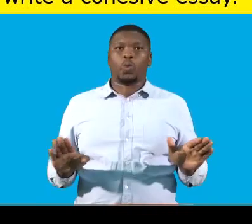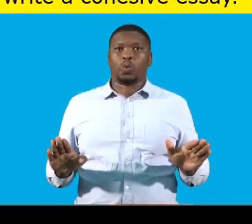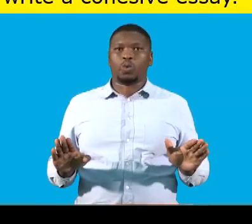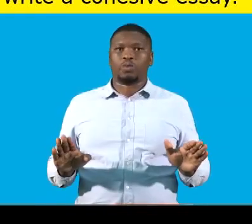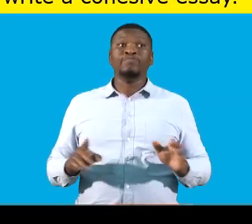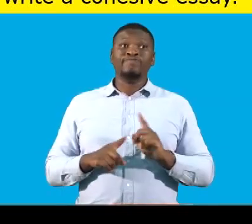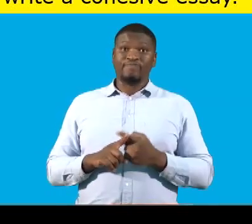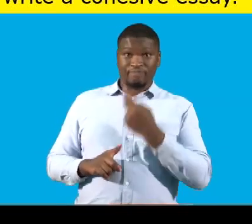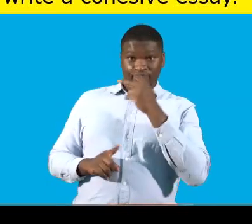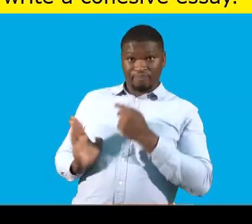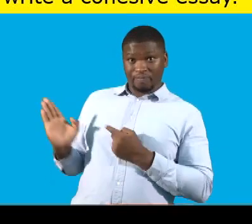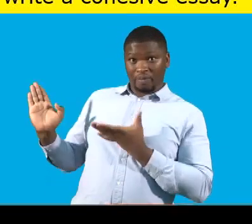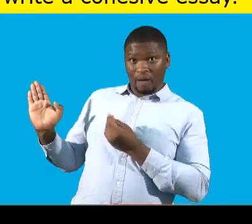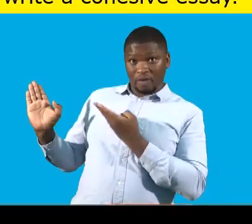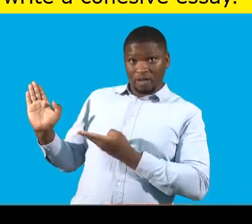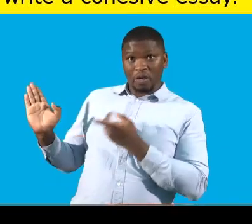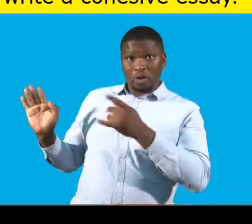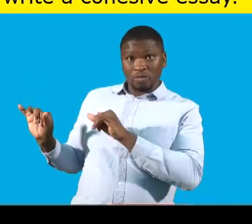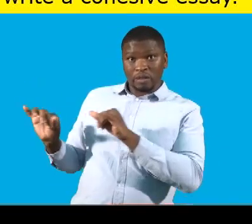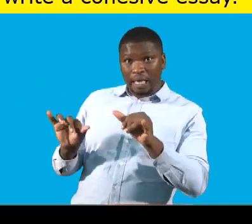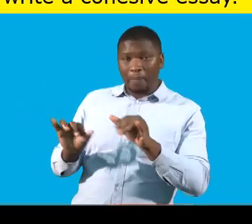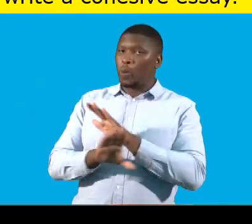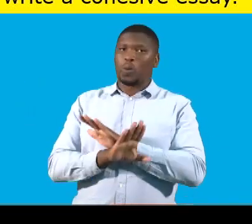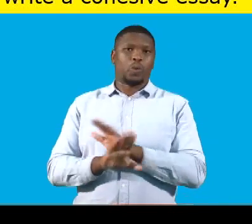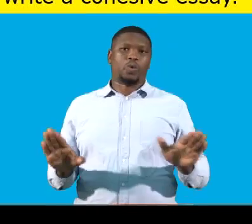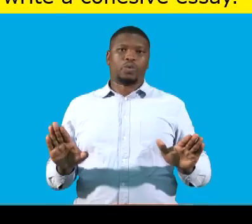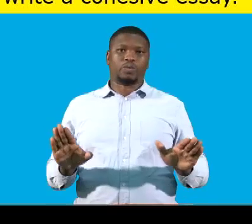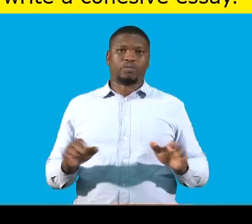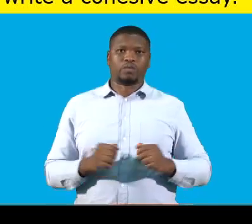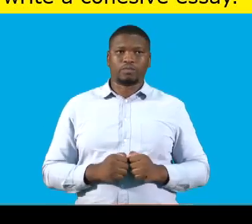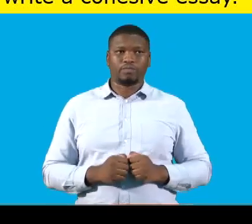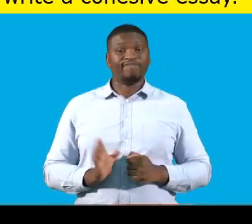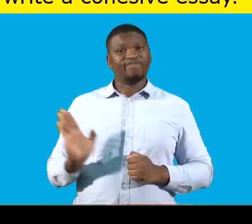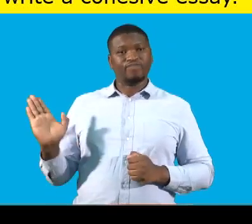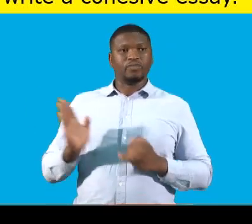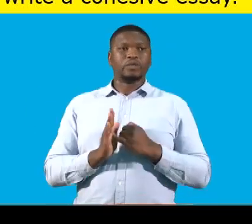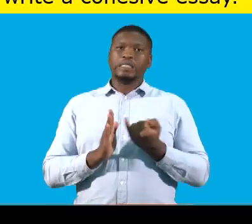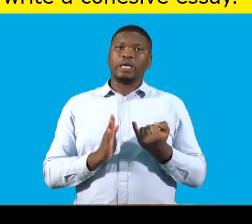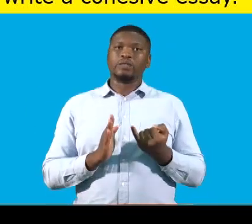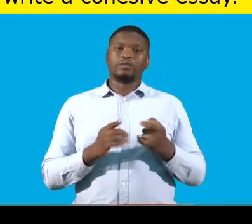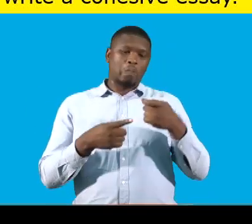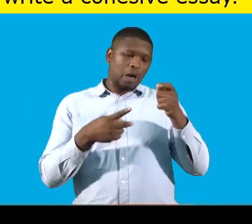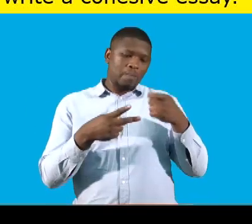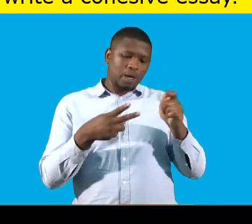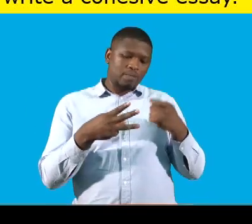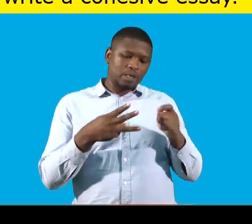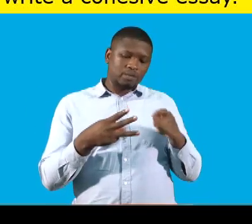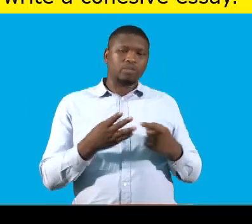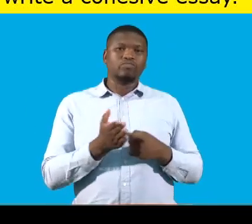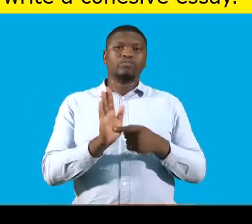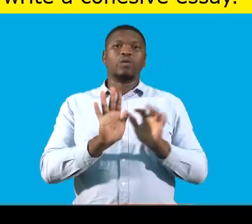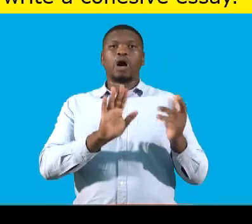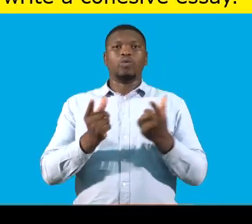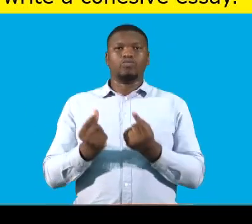do have bullets if you look closely, but it should not be written in bullet form. This is just the marking